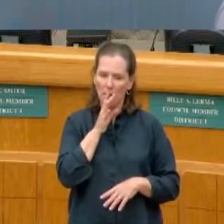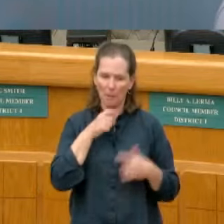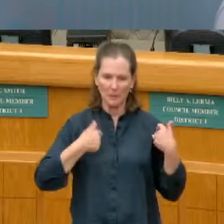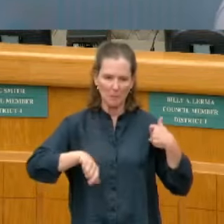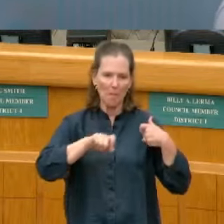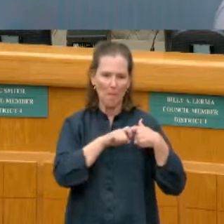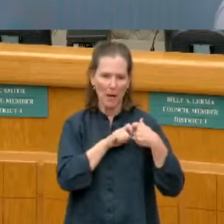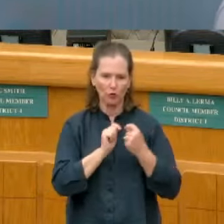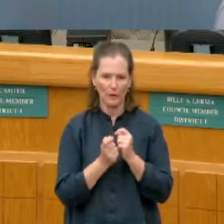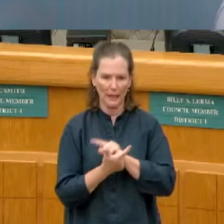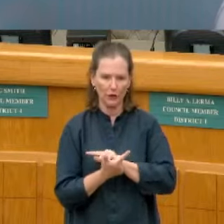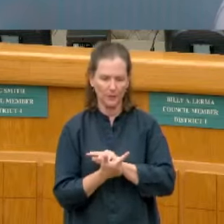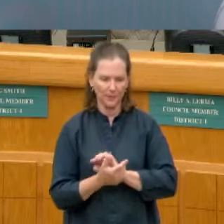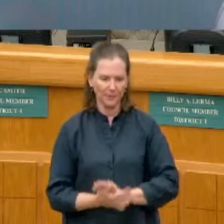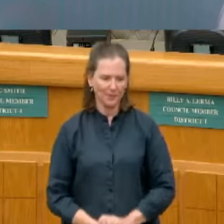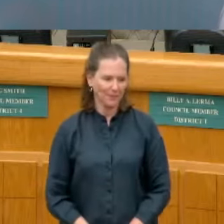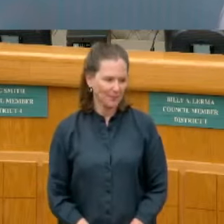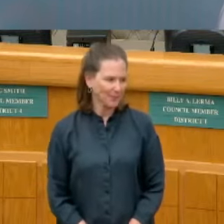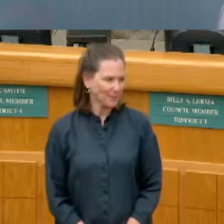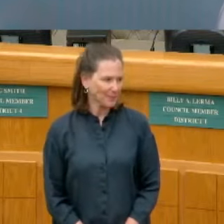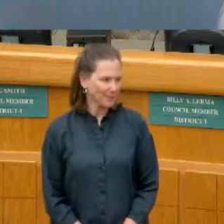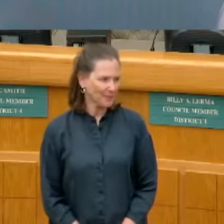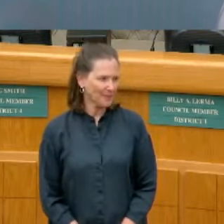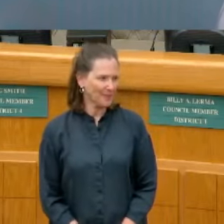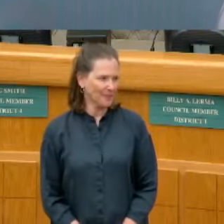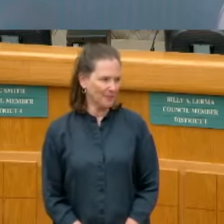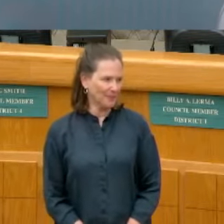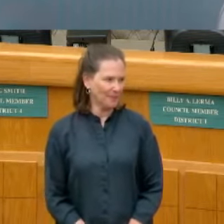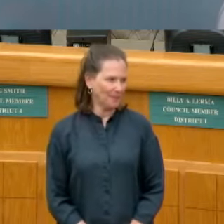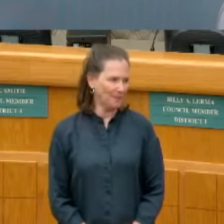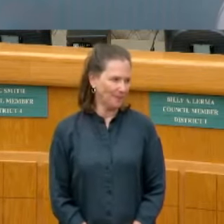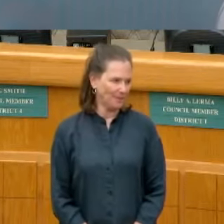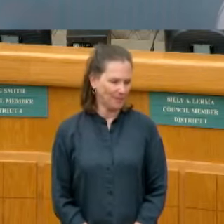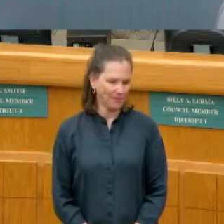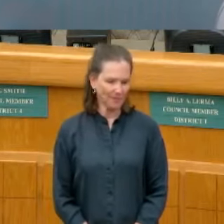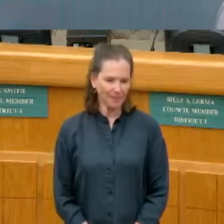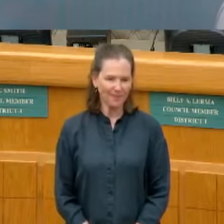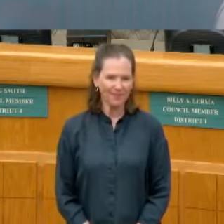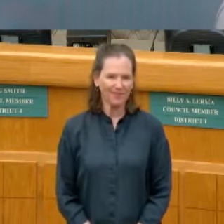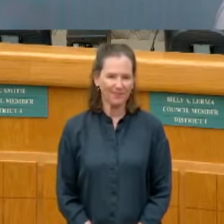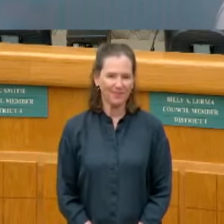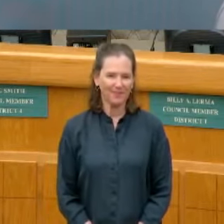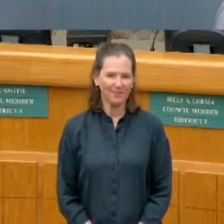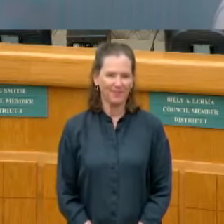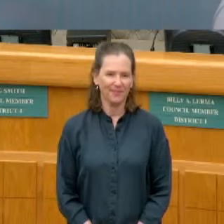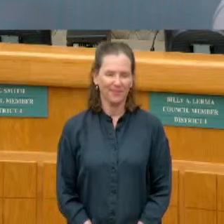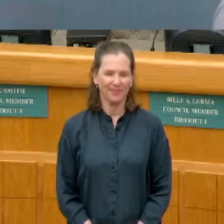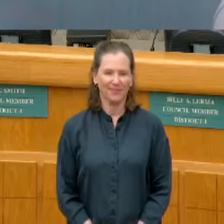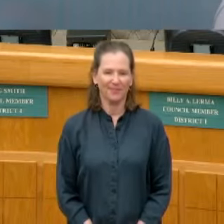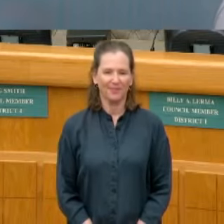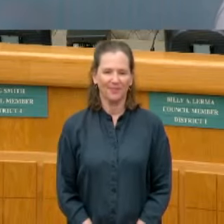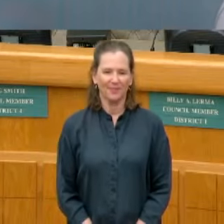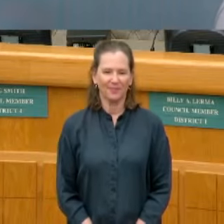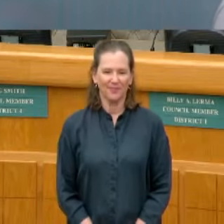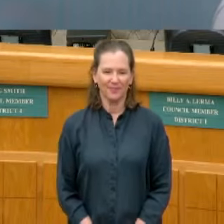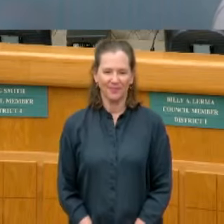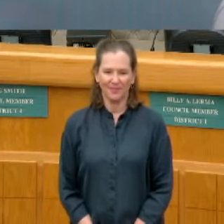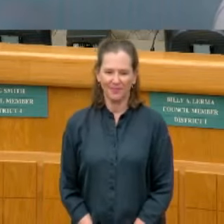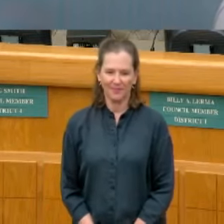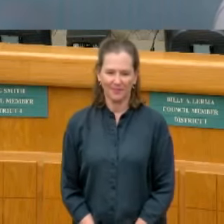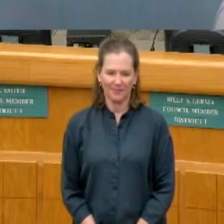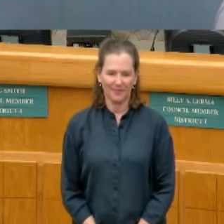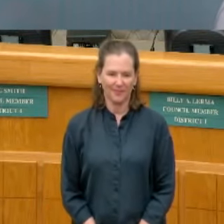162,948 personas completamente vacunadas. Seguimos instando en que se vacune si aún no lo ha hecho. Contamos con muchas opciones disponibles. Para mayores de